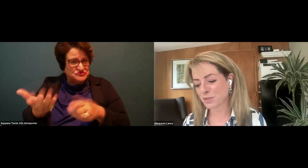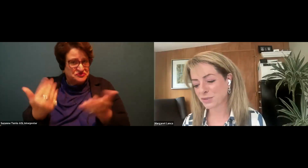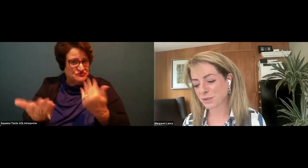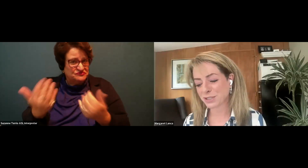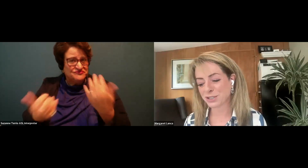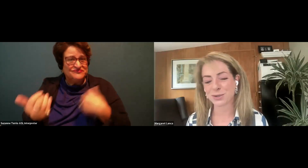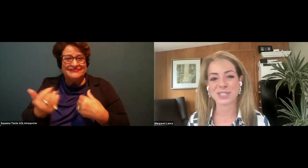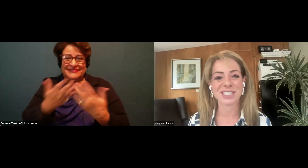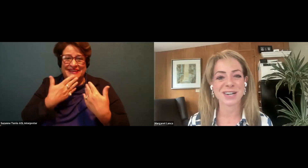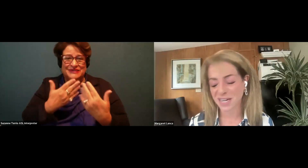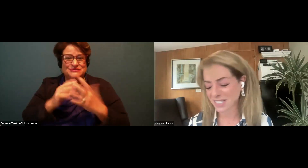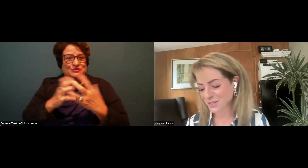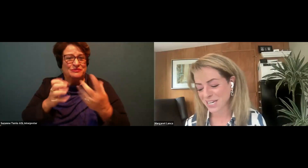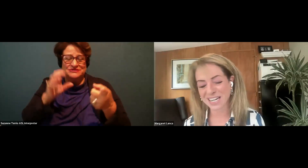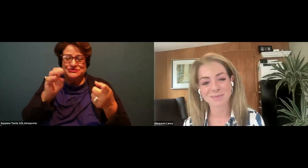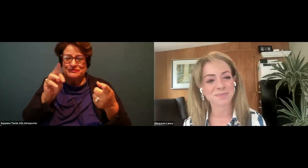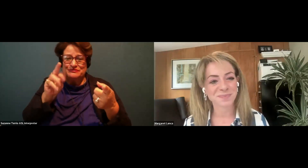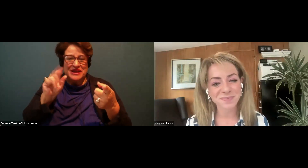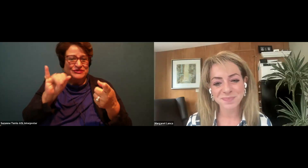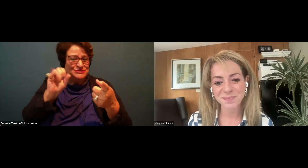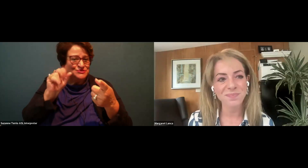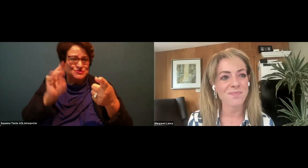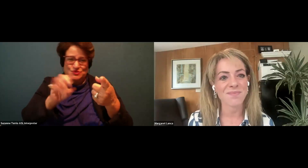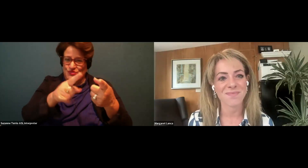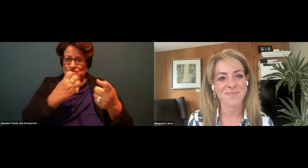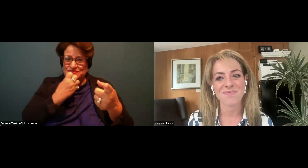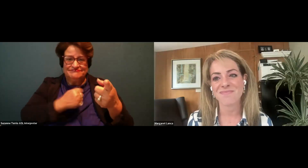And thank you so much, Mary Sue and Suzanne.